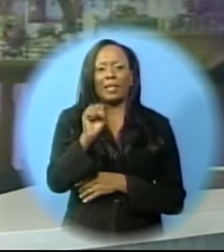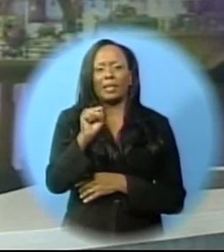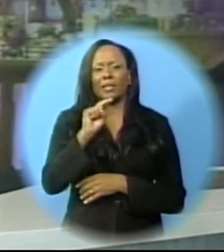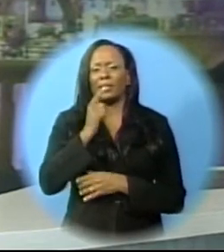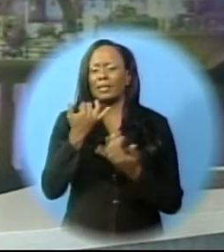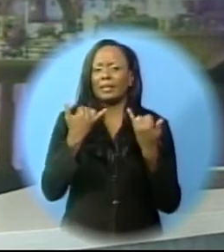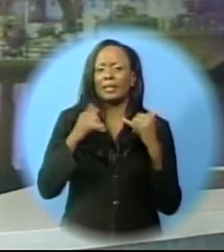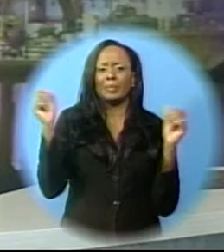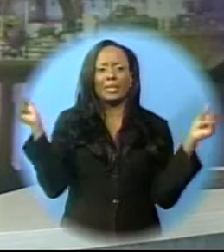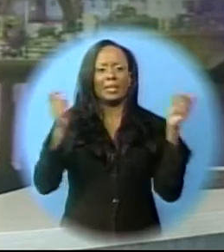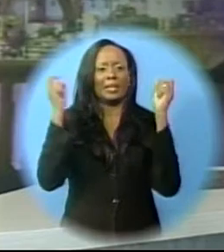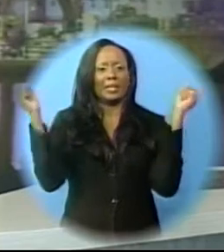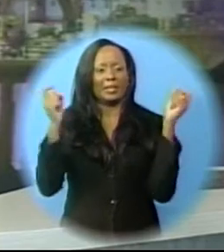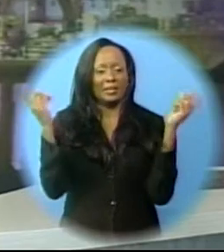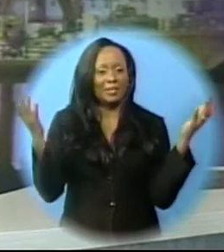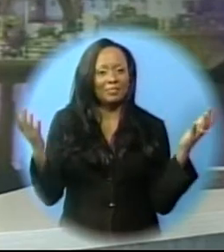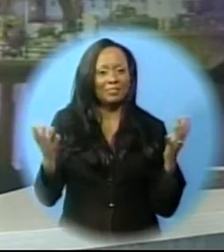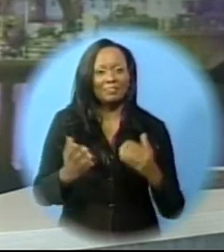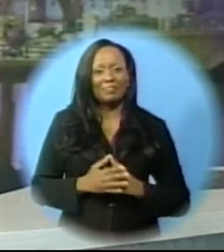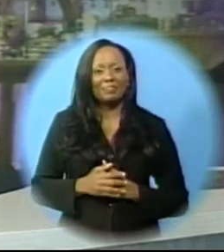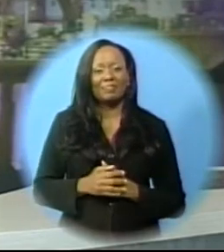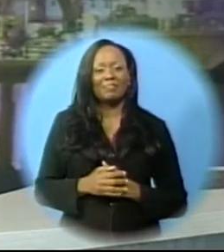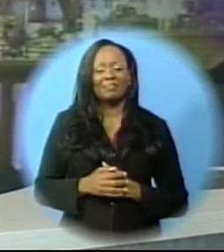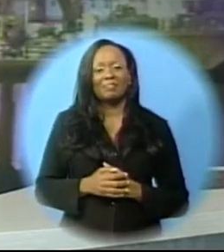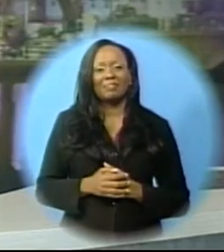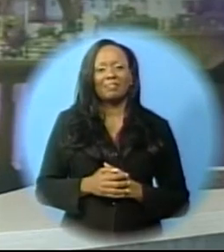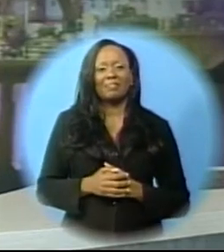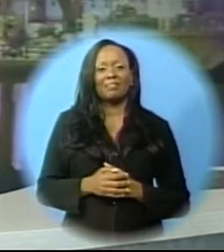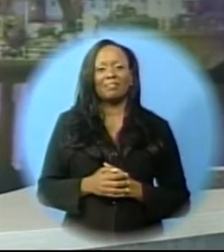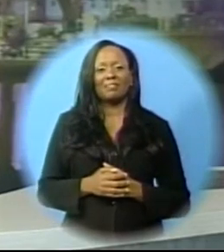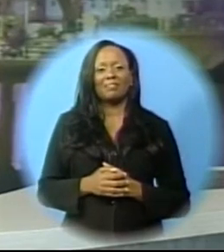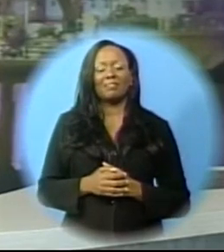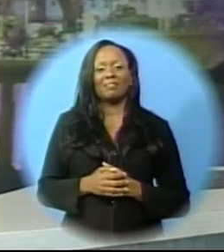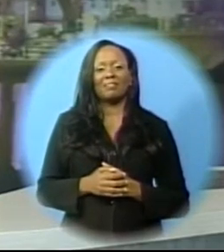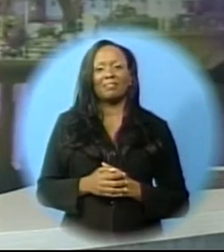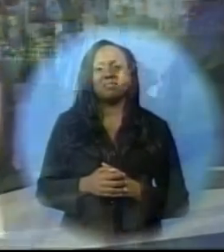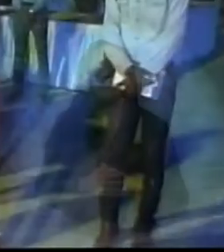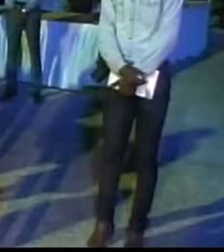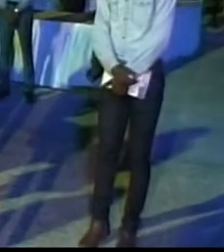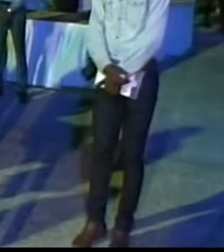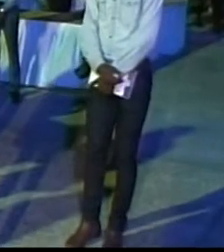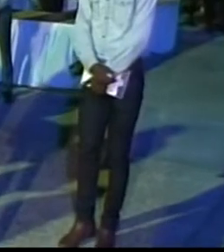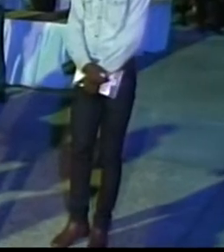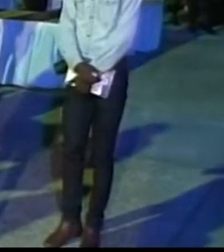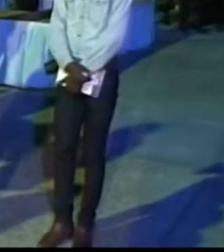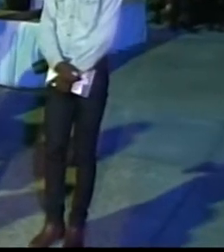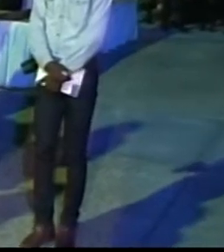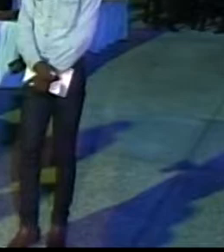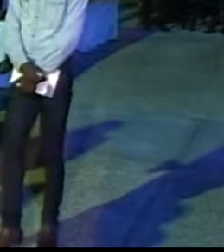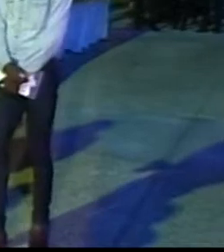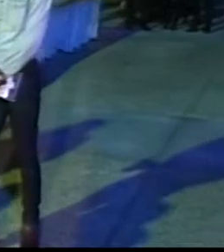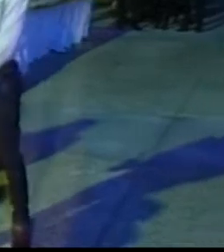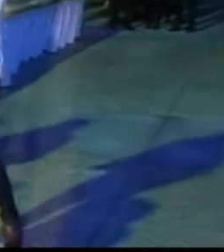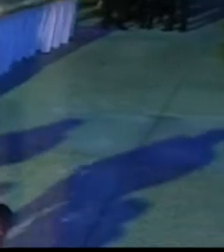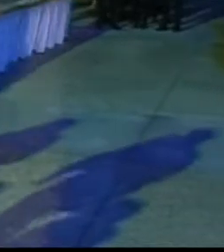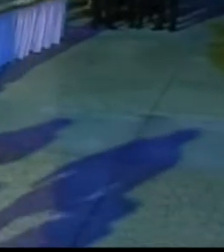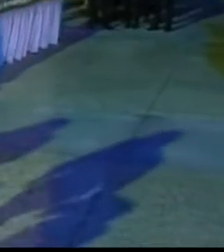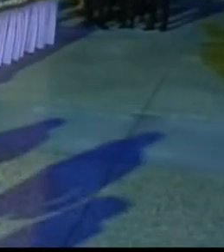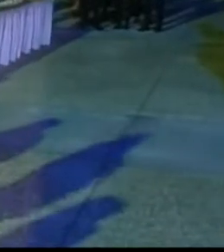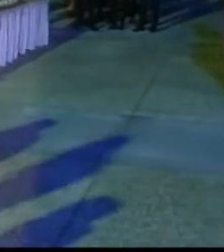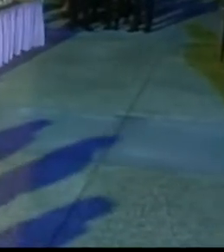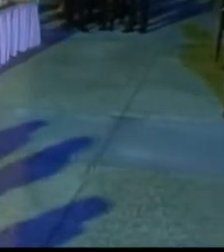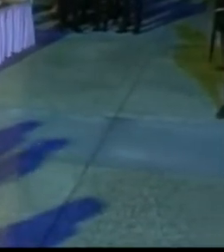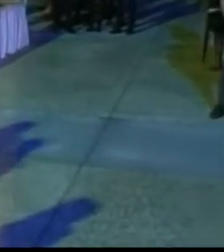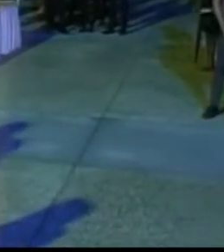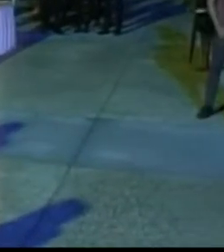2016 are still being celebrated. Over the weekend at Kensington Oval, the National Sports Council hosted a special reception in